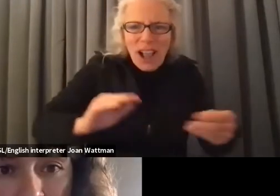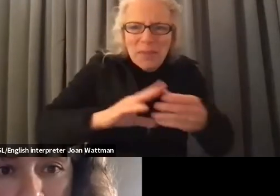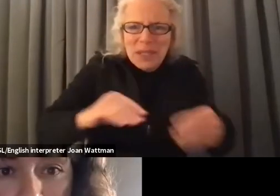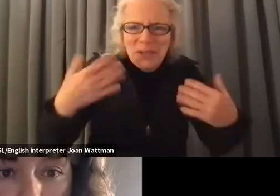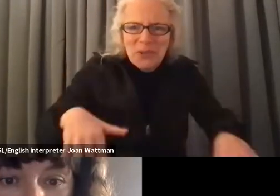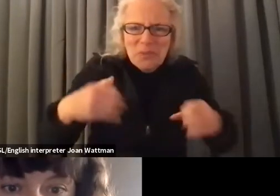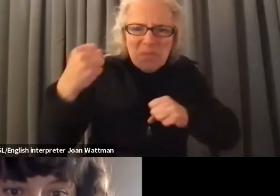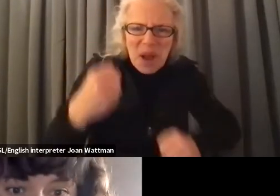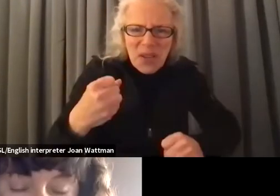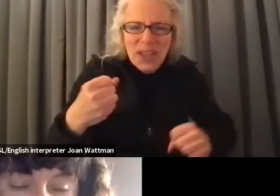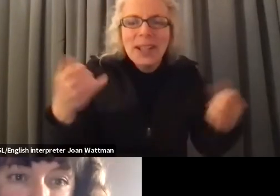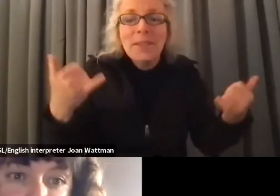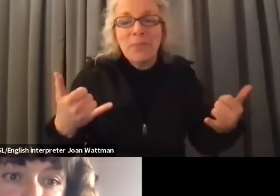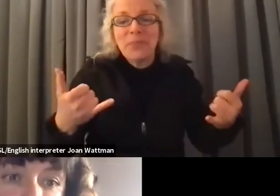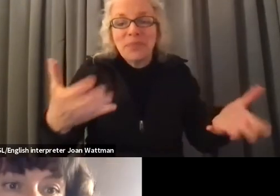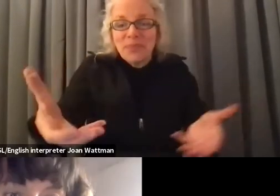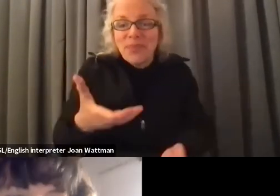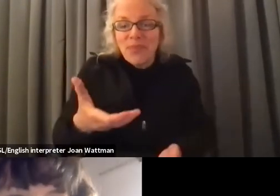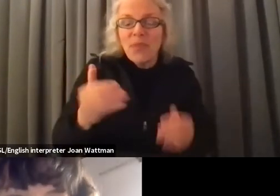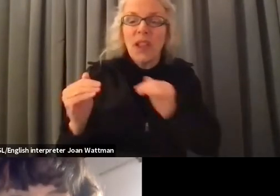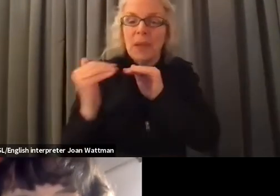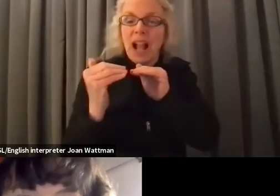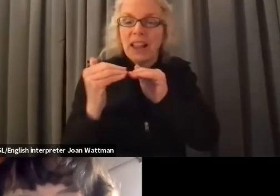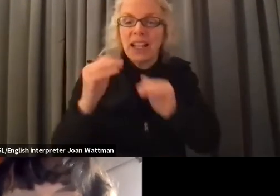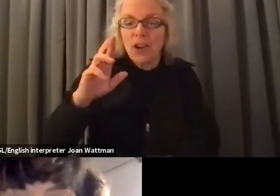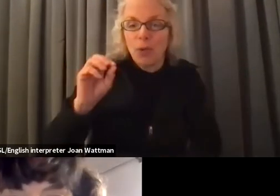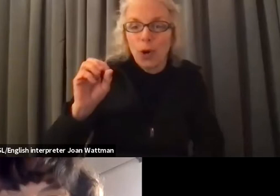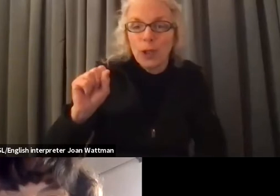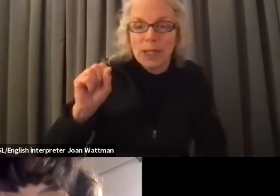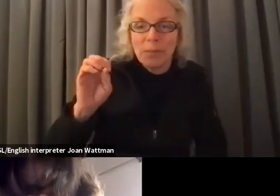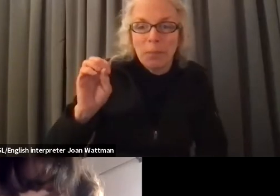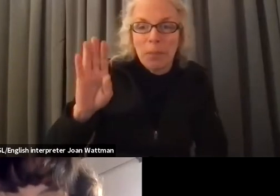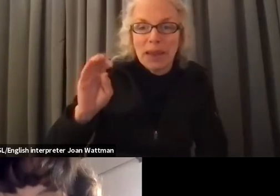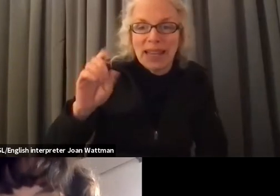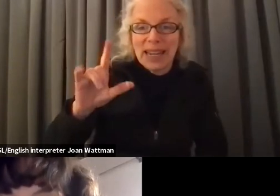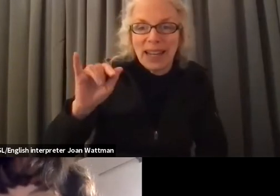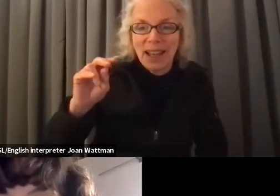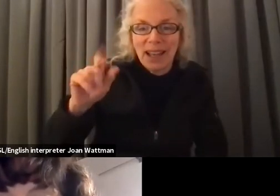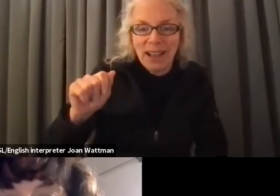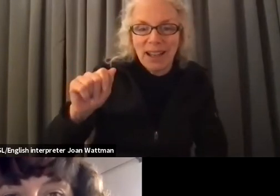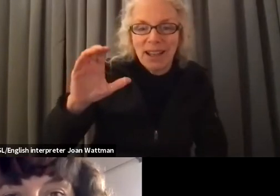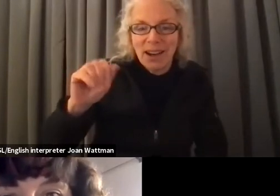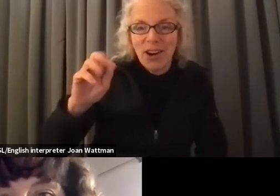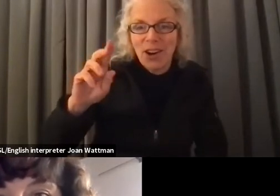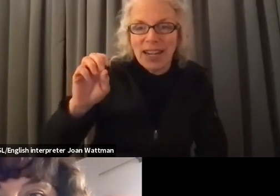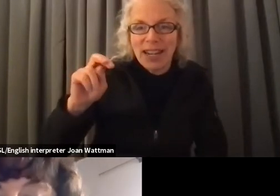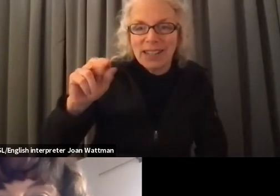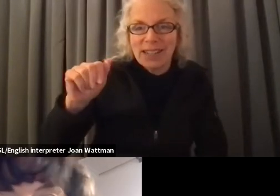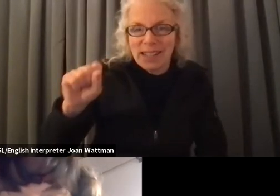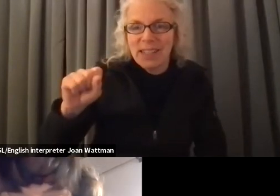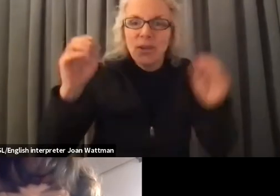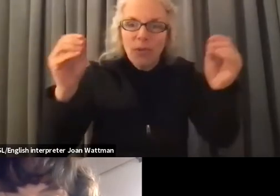But I will now introduce my colleague, Rose Belinda Cardenas, Professor of Latin American Studies